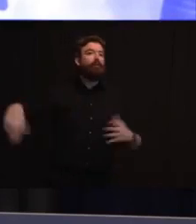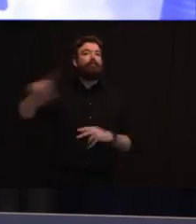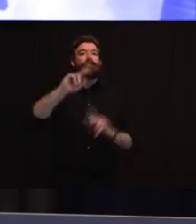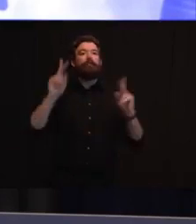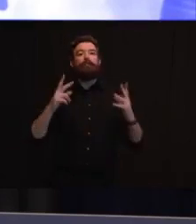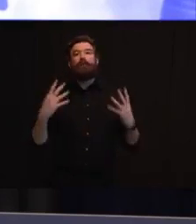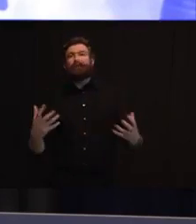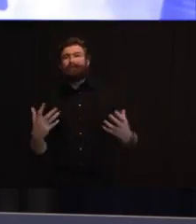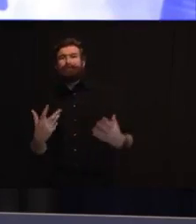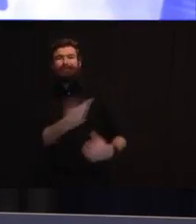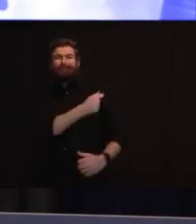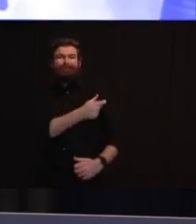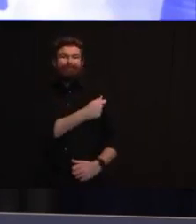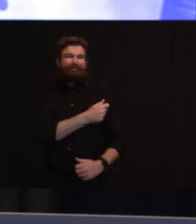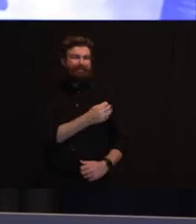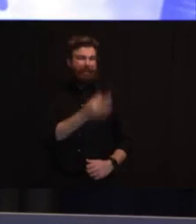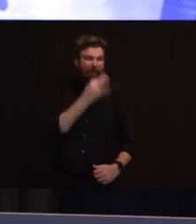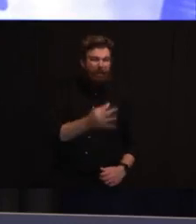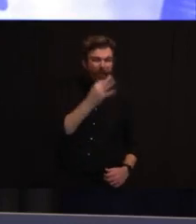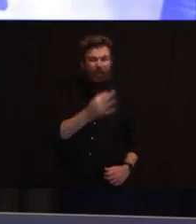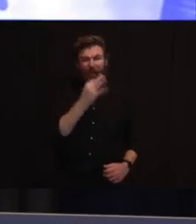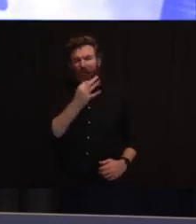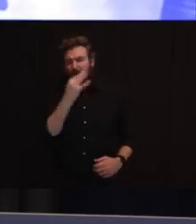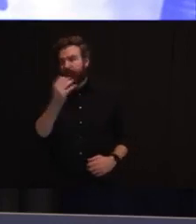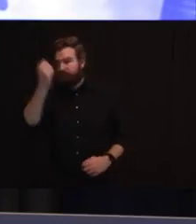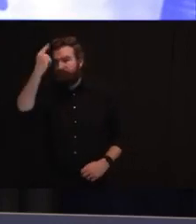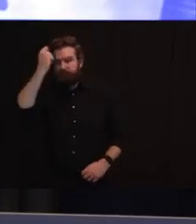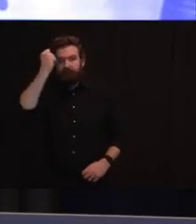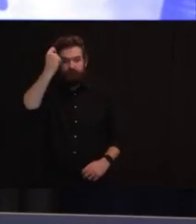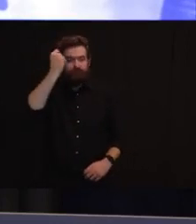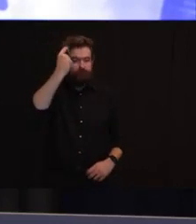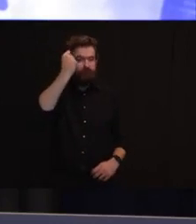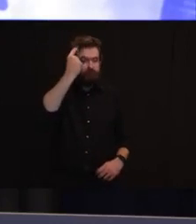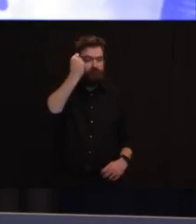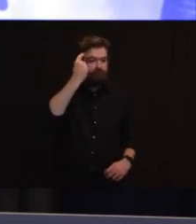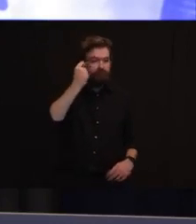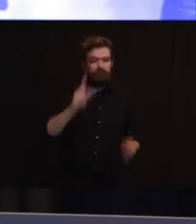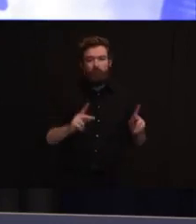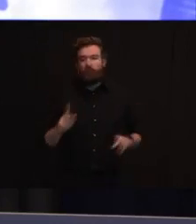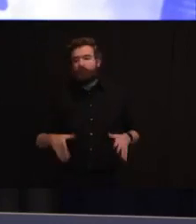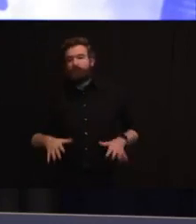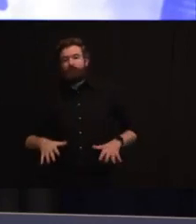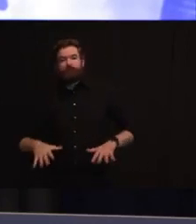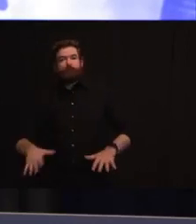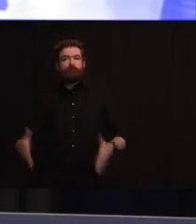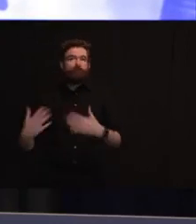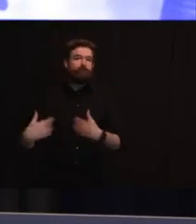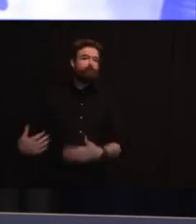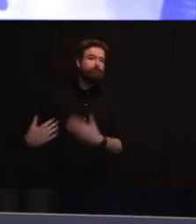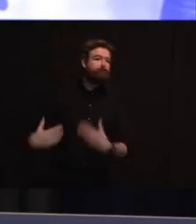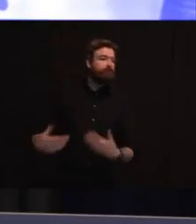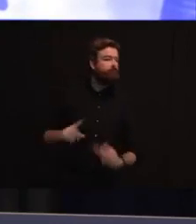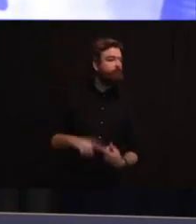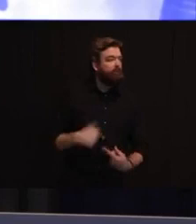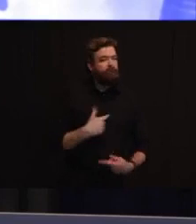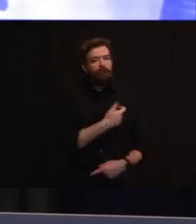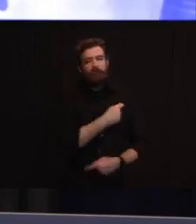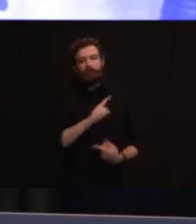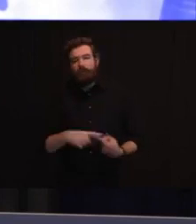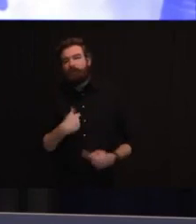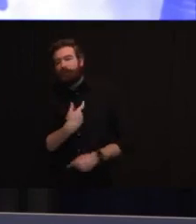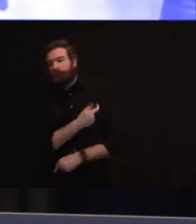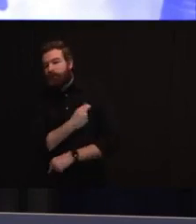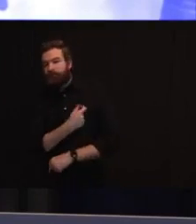as possible, we understand that people are anxious. Currently, we have been receiving a